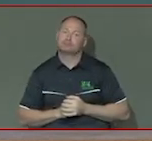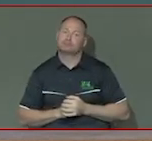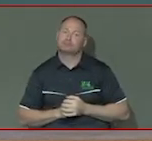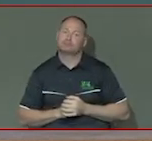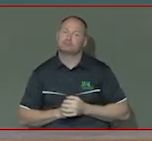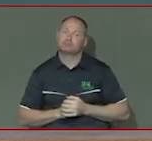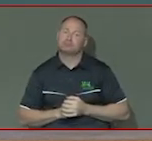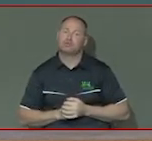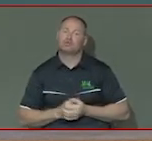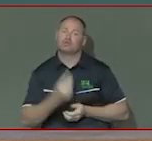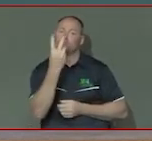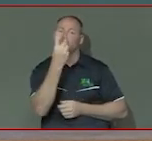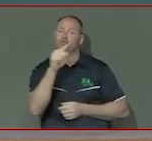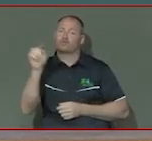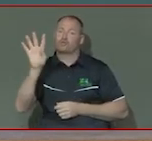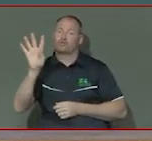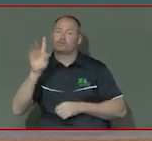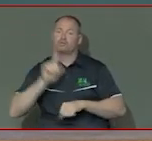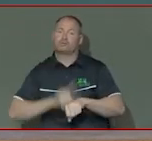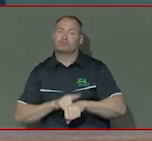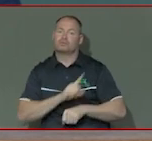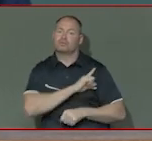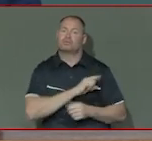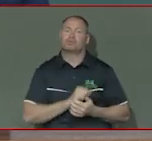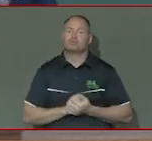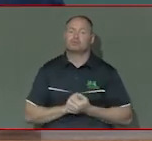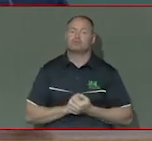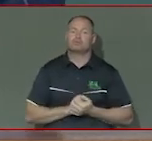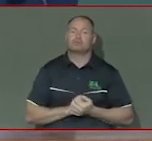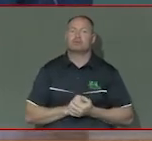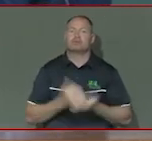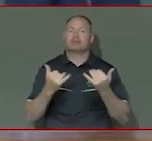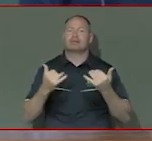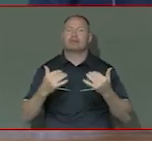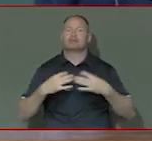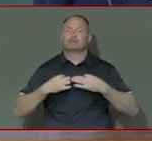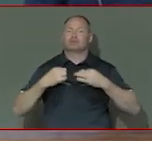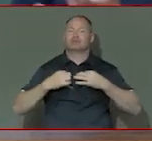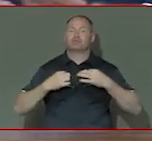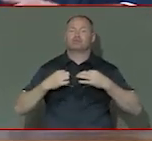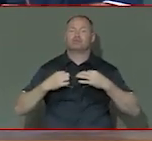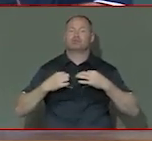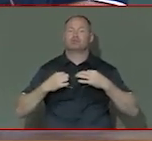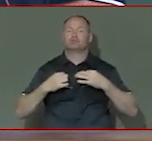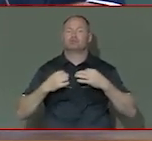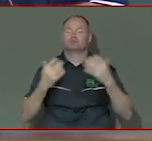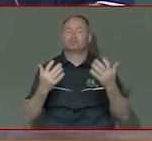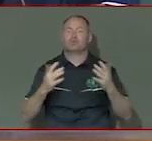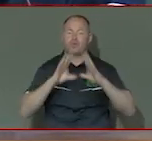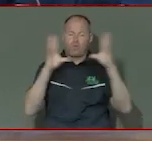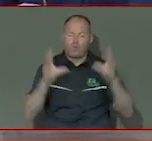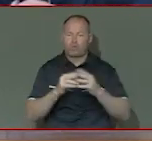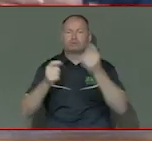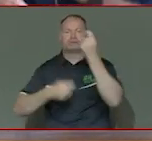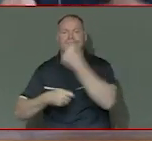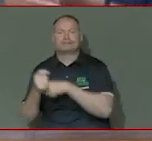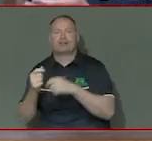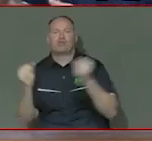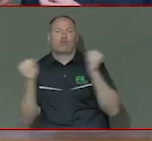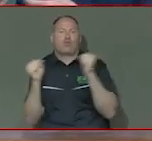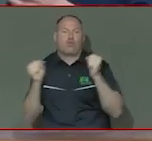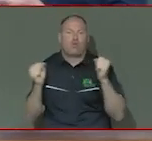2 to 4 times. Why? They want to sell out all the summer clothes and all the winter clothes because